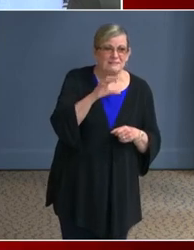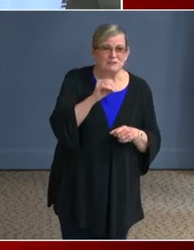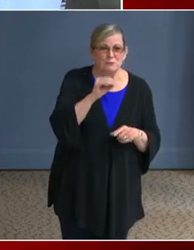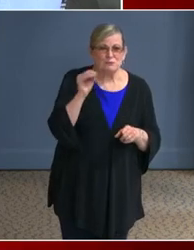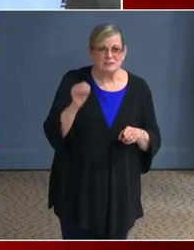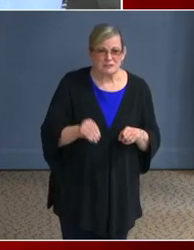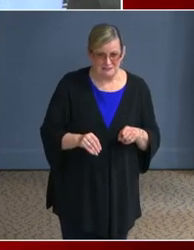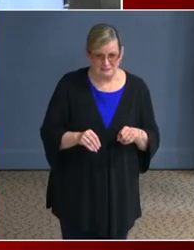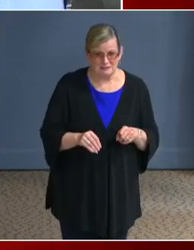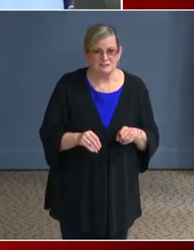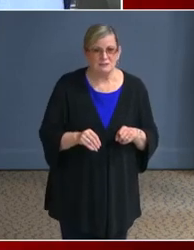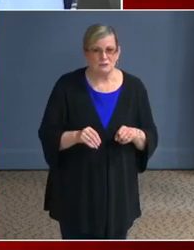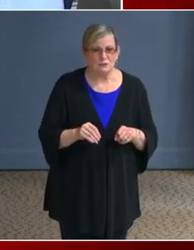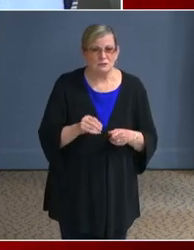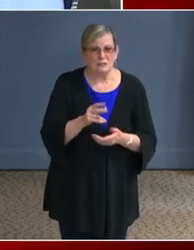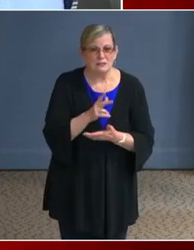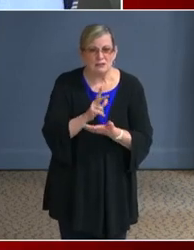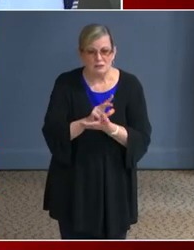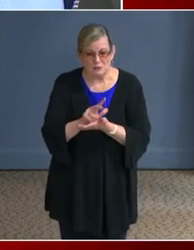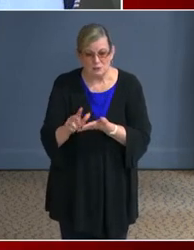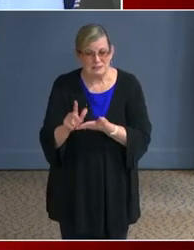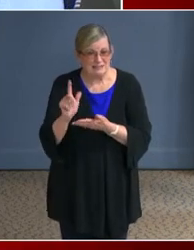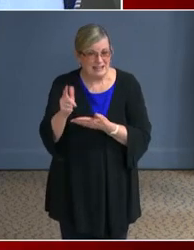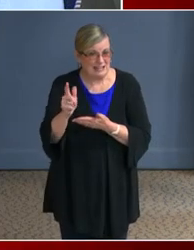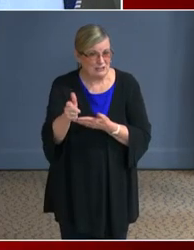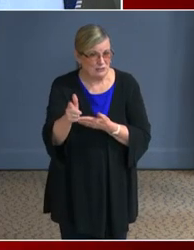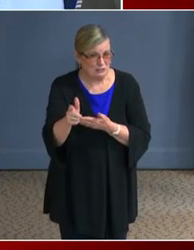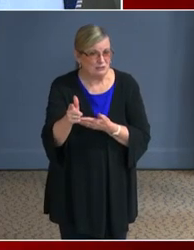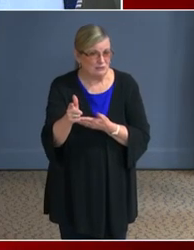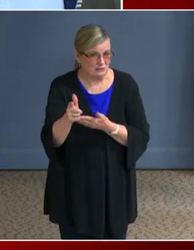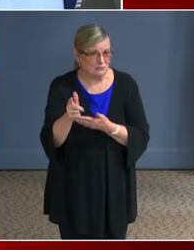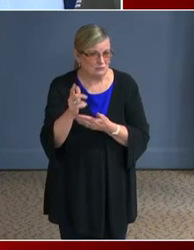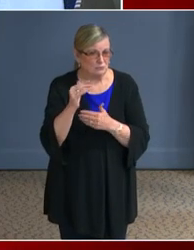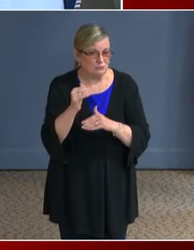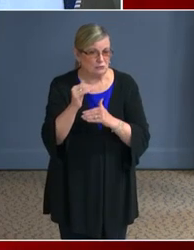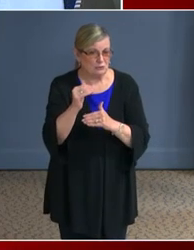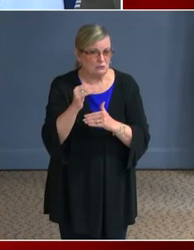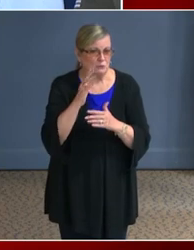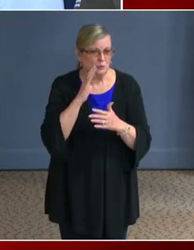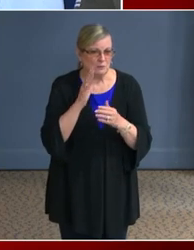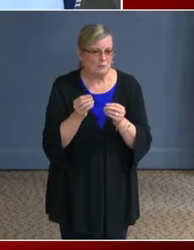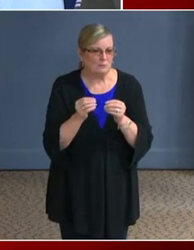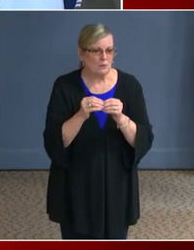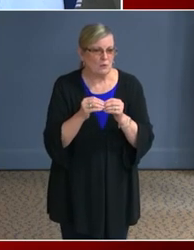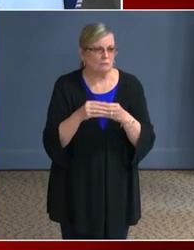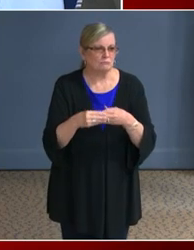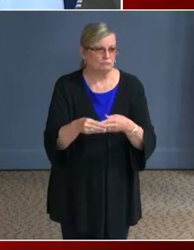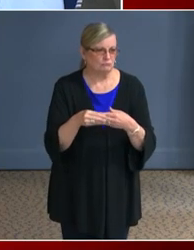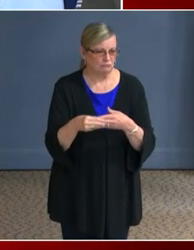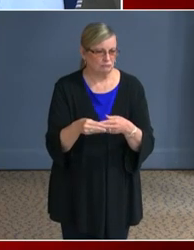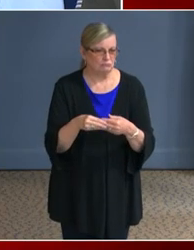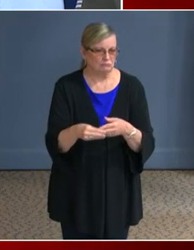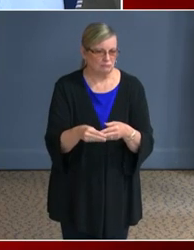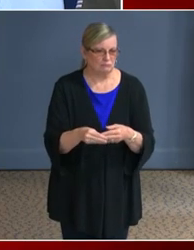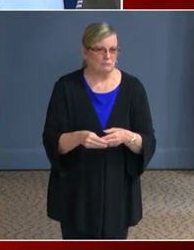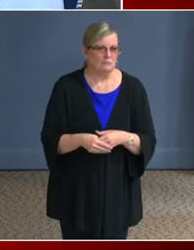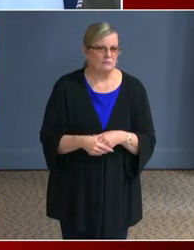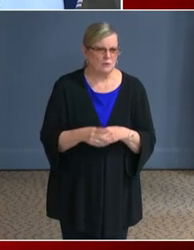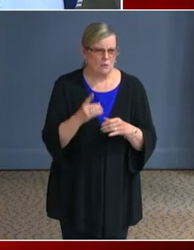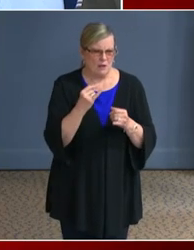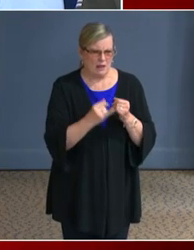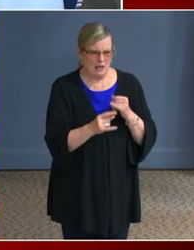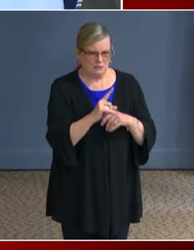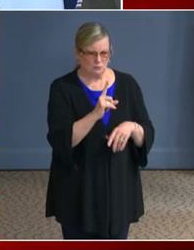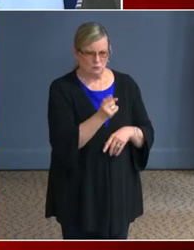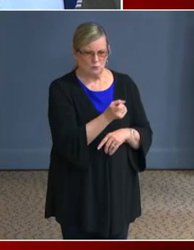Yeah. 3 weeks later, they can their restrictions would be lifted. Okay. And then one last question on unemployment